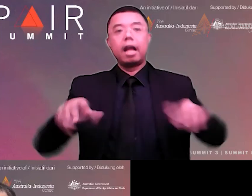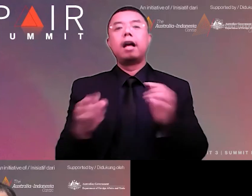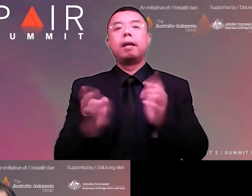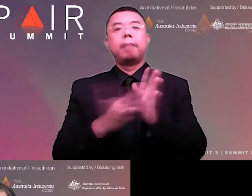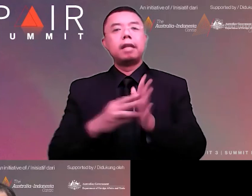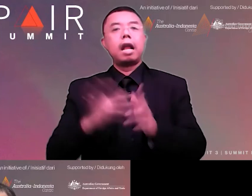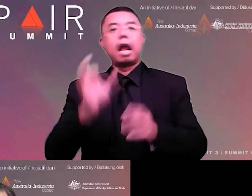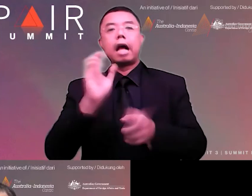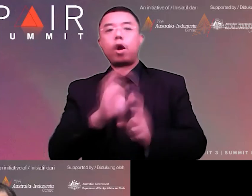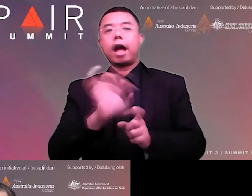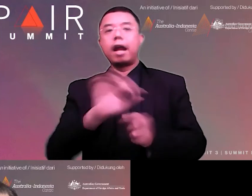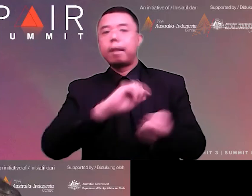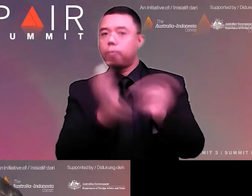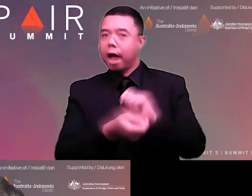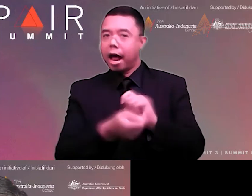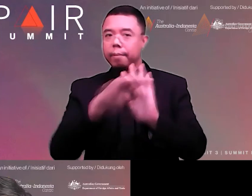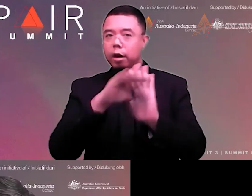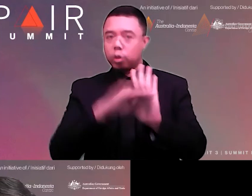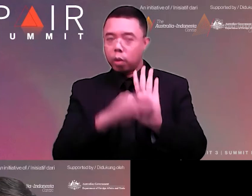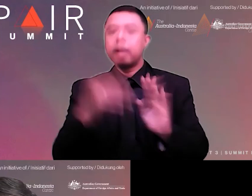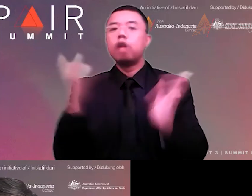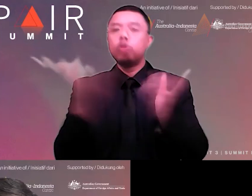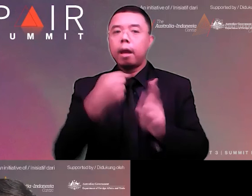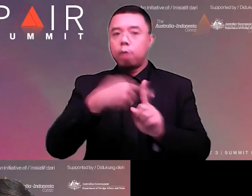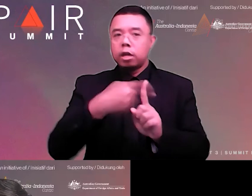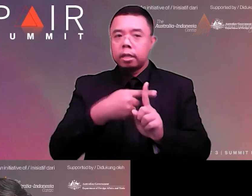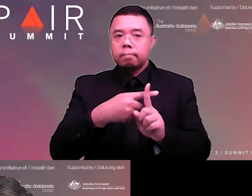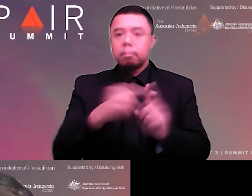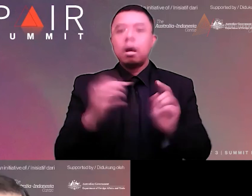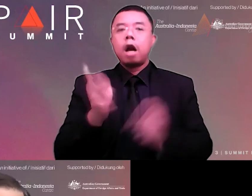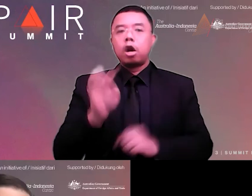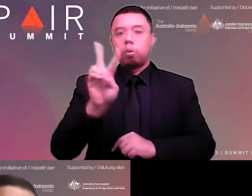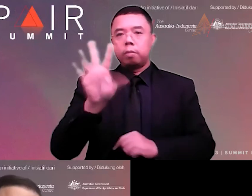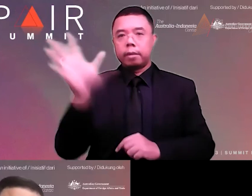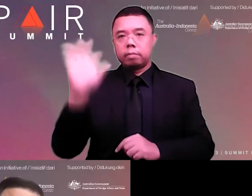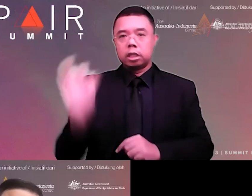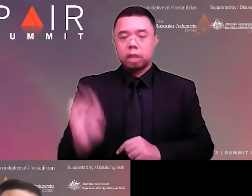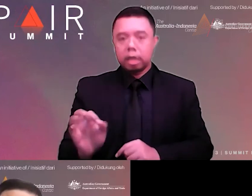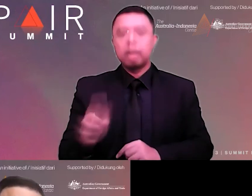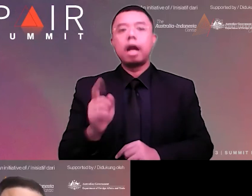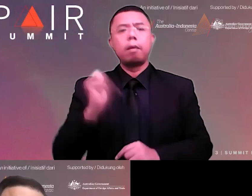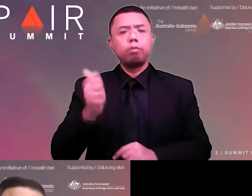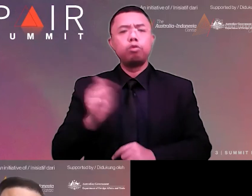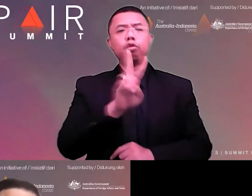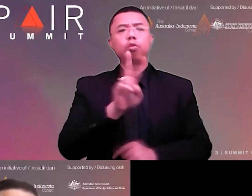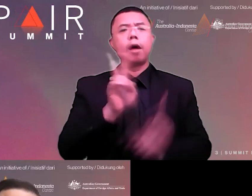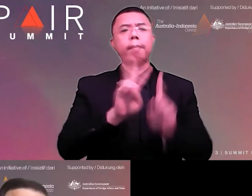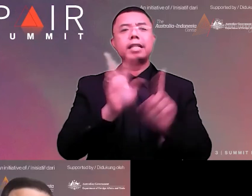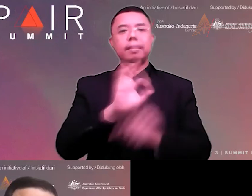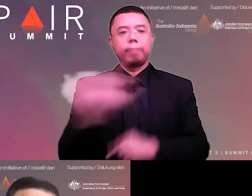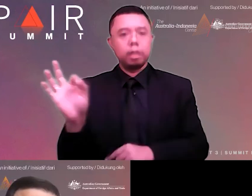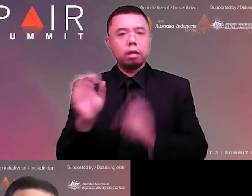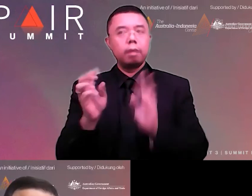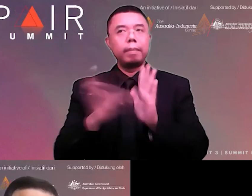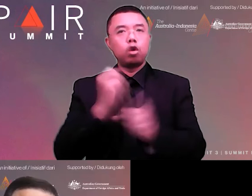about 25%, and it would take 12 weeks to get it just under 20% under no